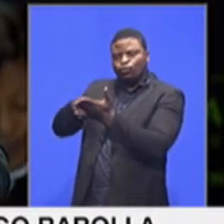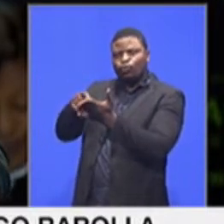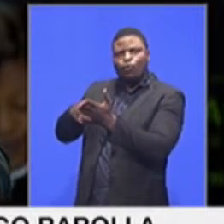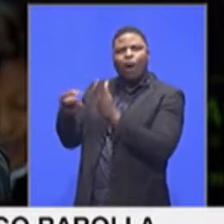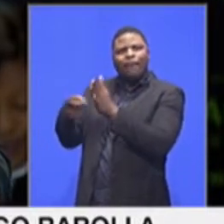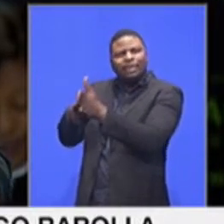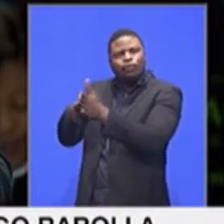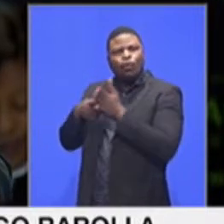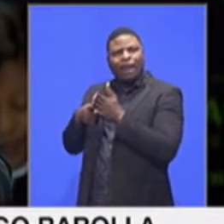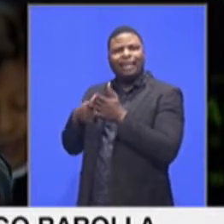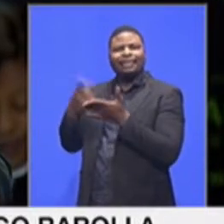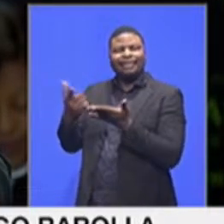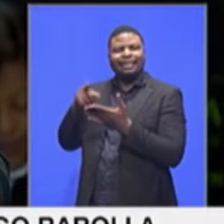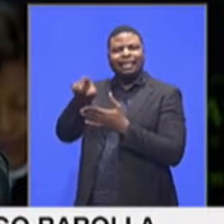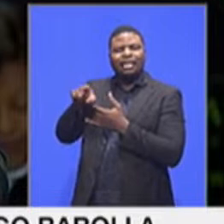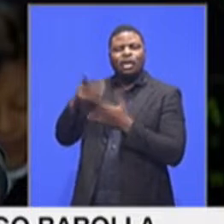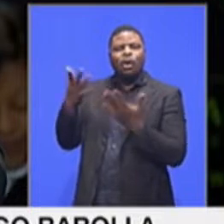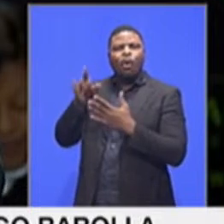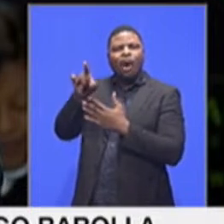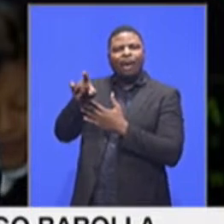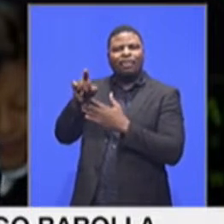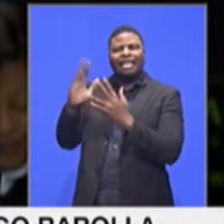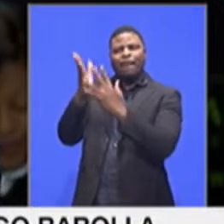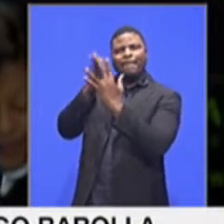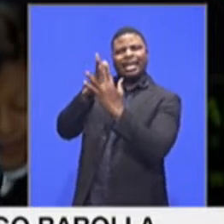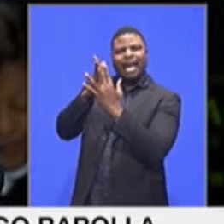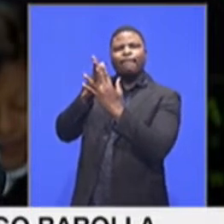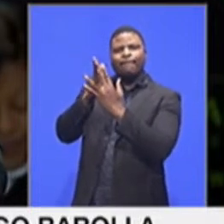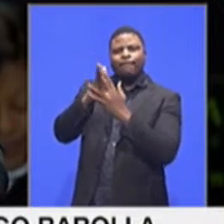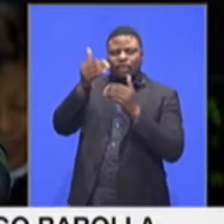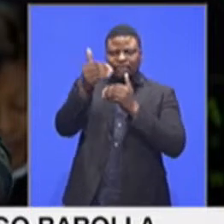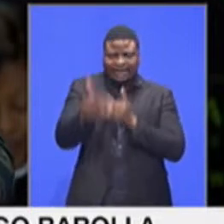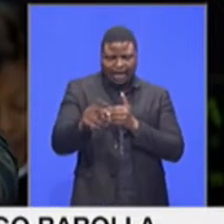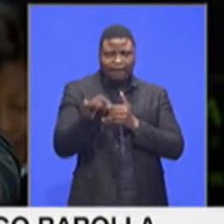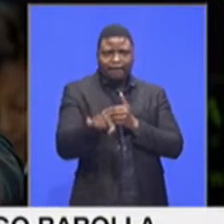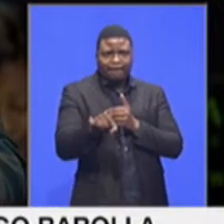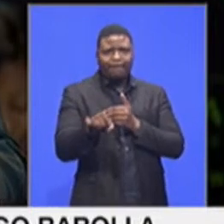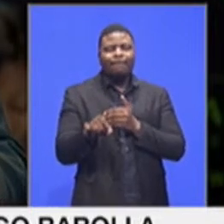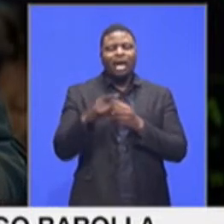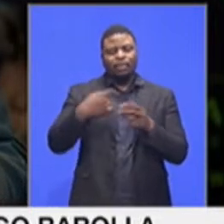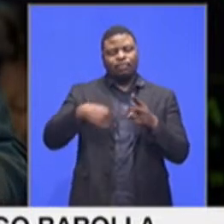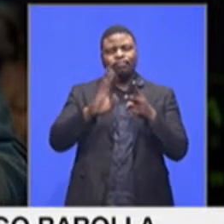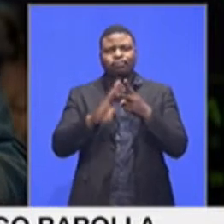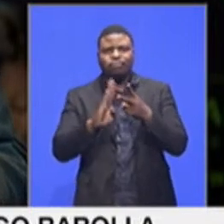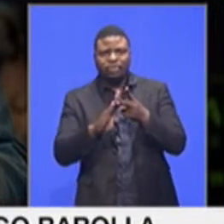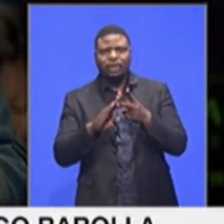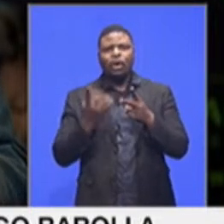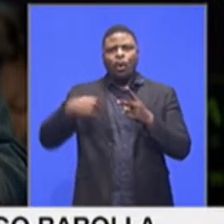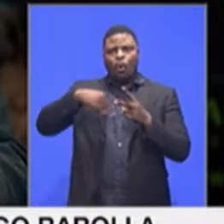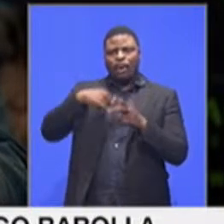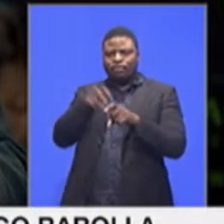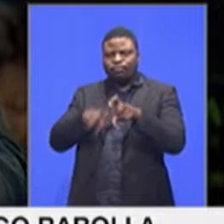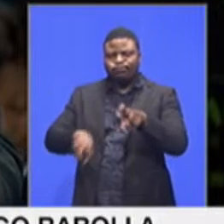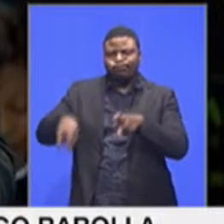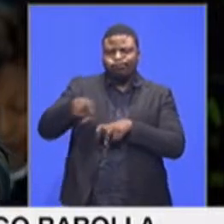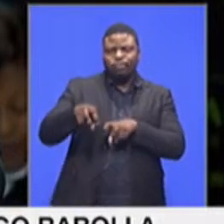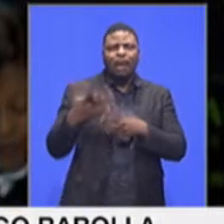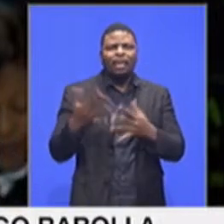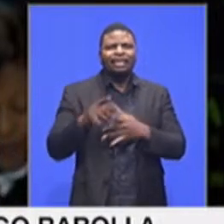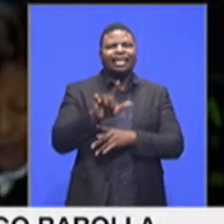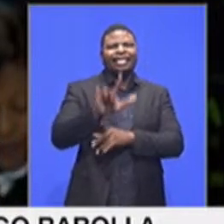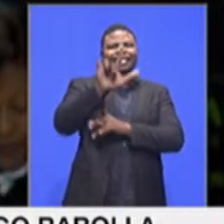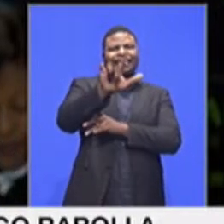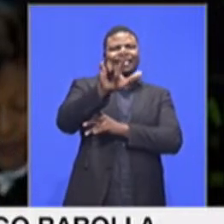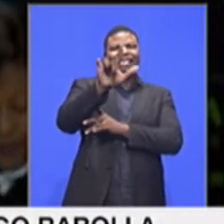3 tranches over the medium term. Second is a direct takeover of up to 70 billion of